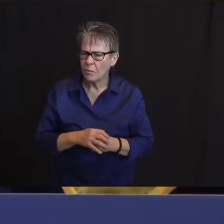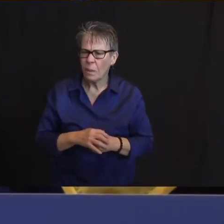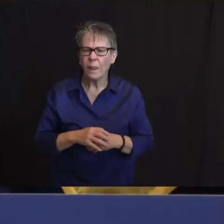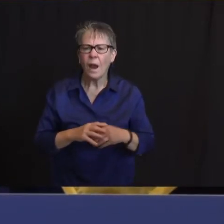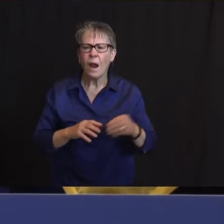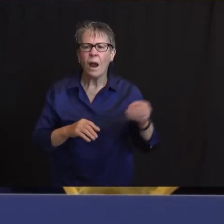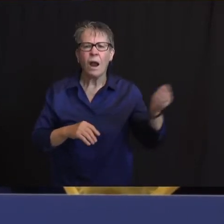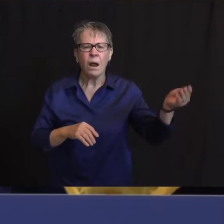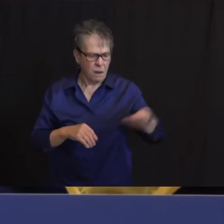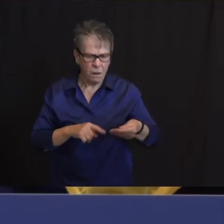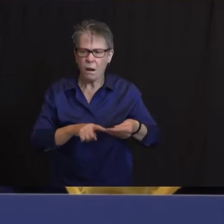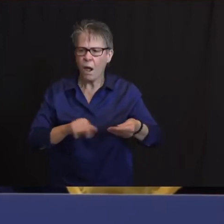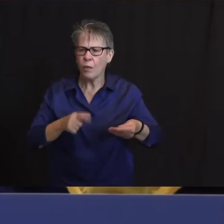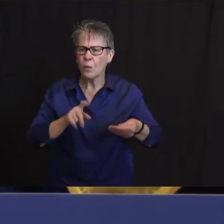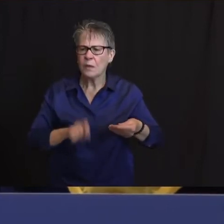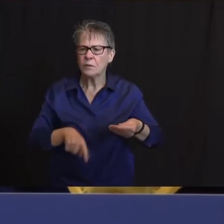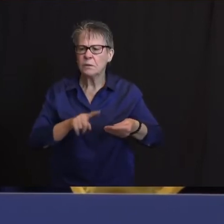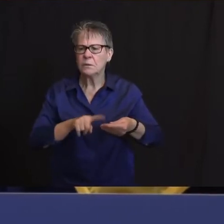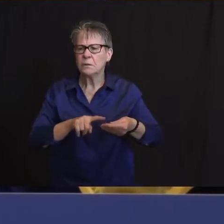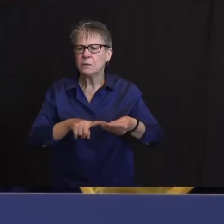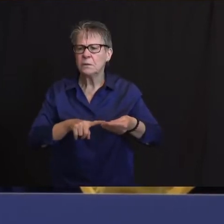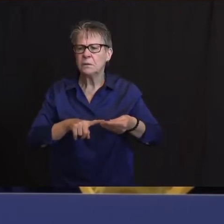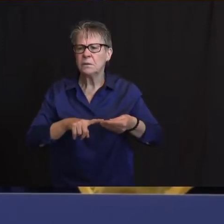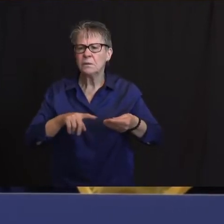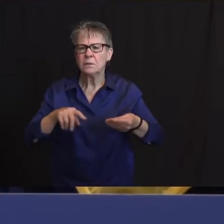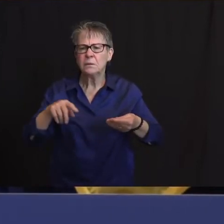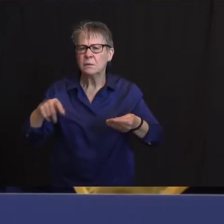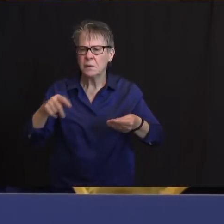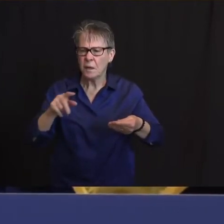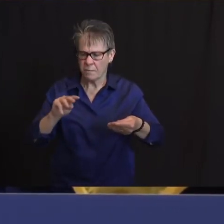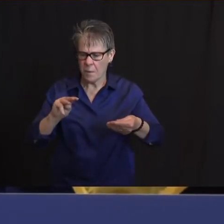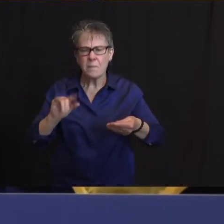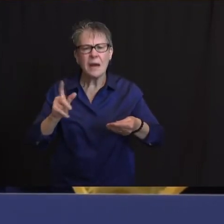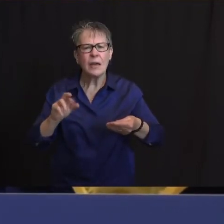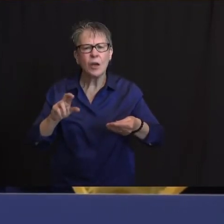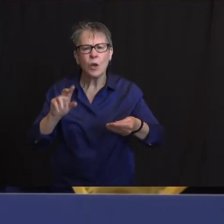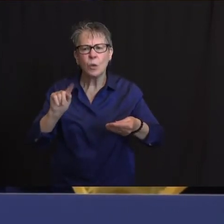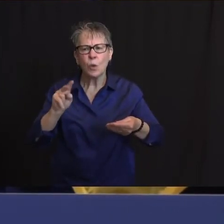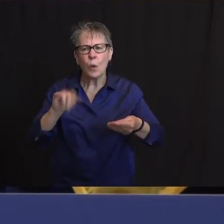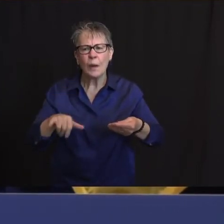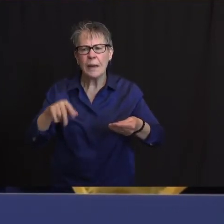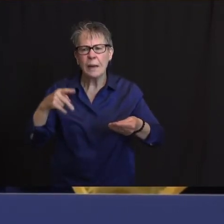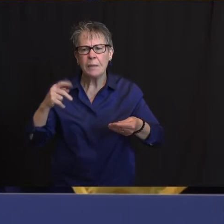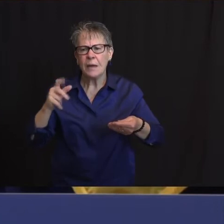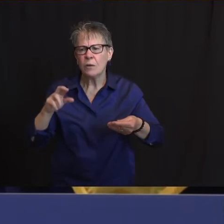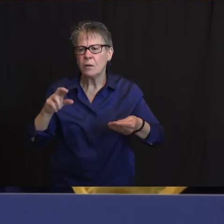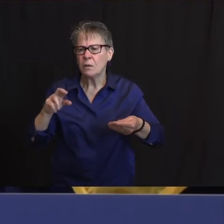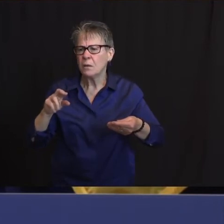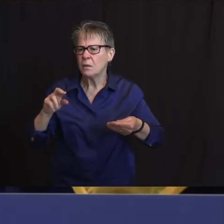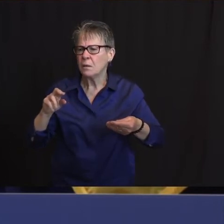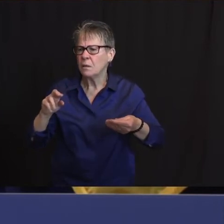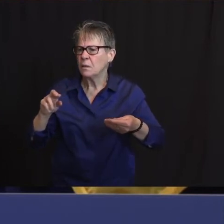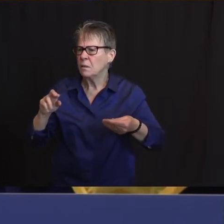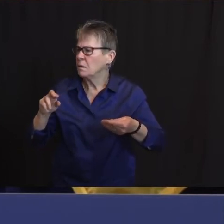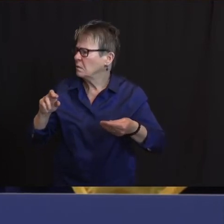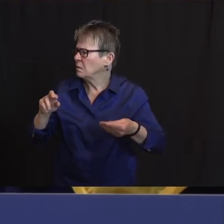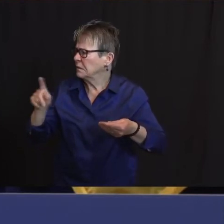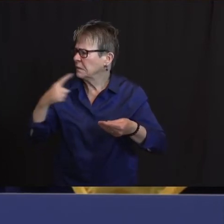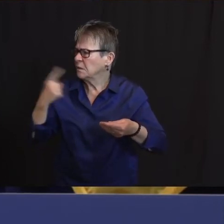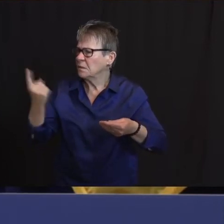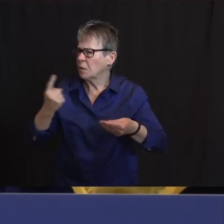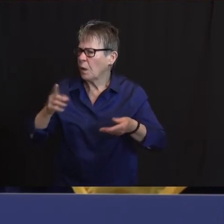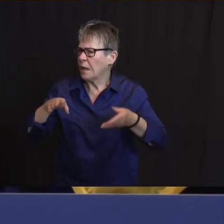Perry. Longtime Middletown resident Charles Domino passed away on Friday, sadly. His daughter